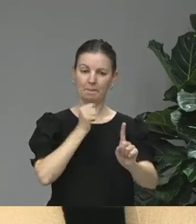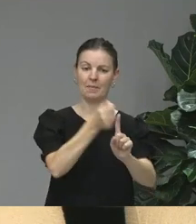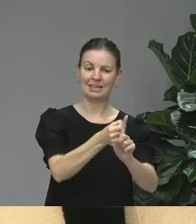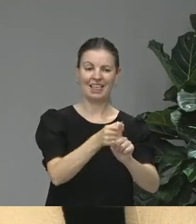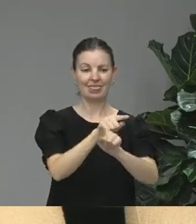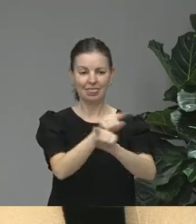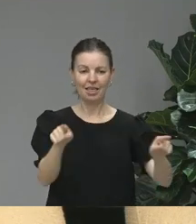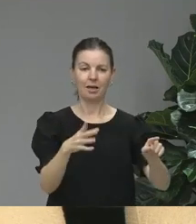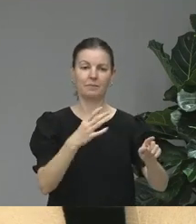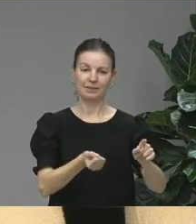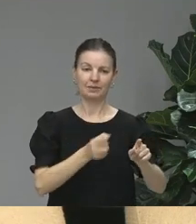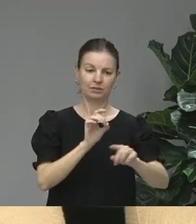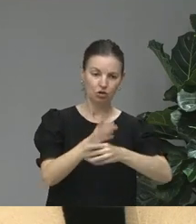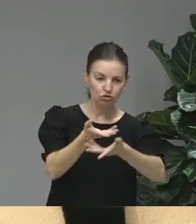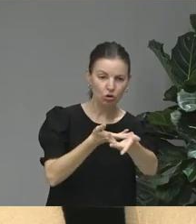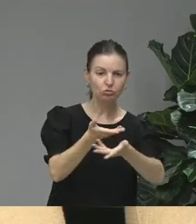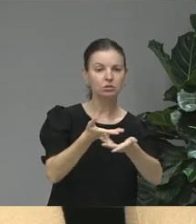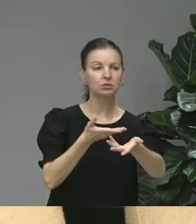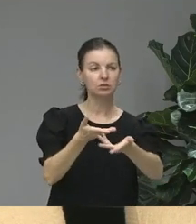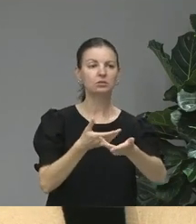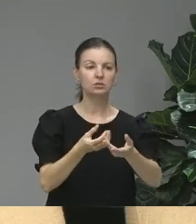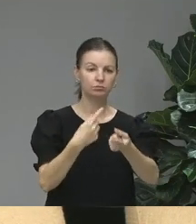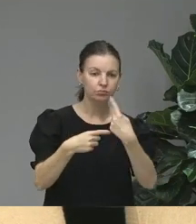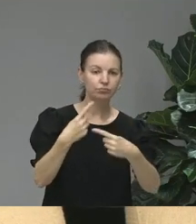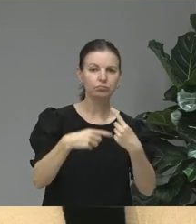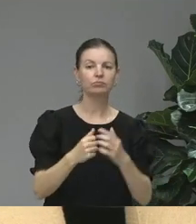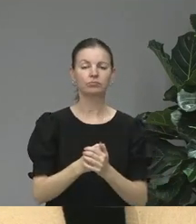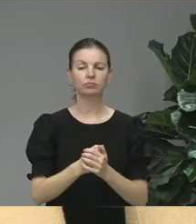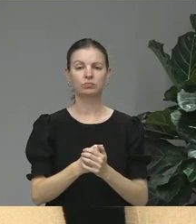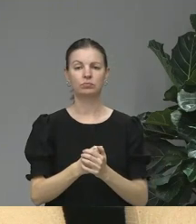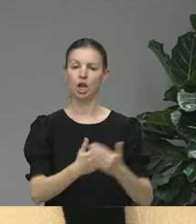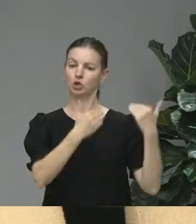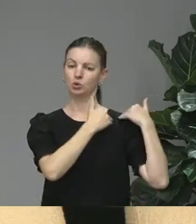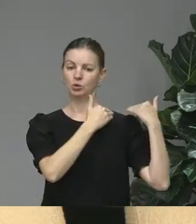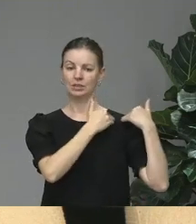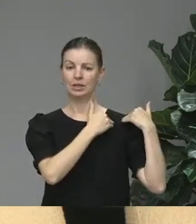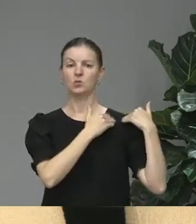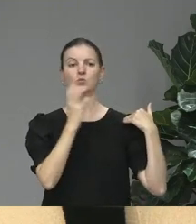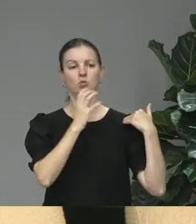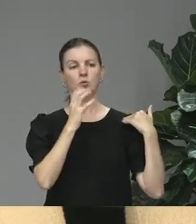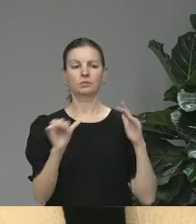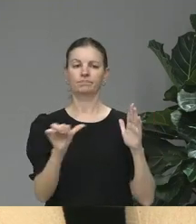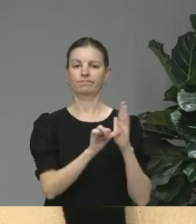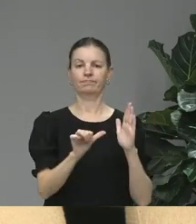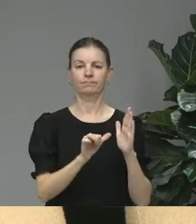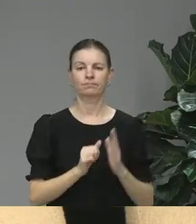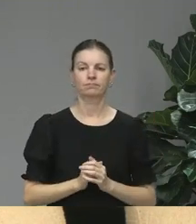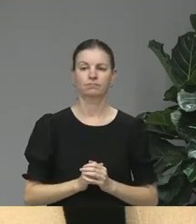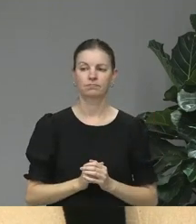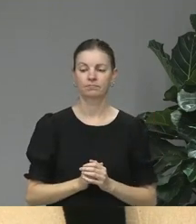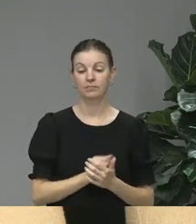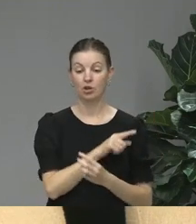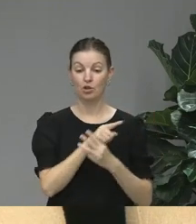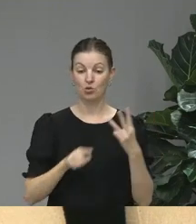consulted. So the duty element gives that its sharp edge. And the three